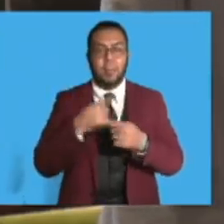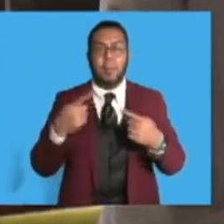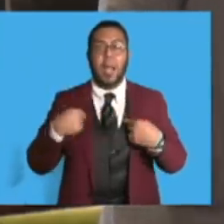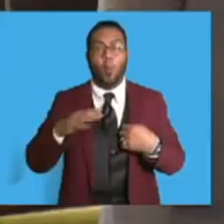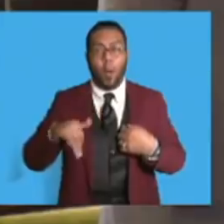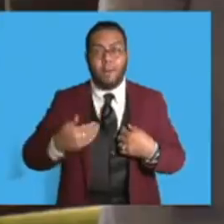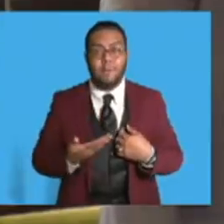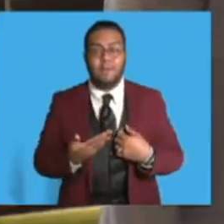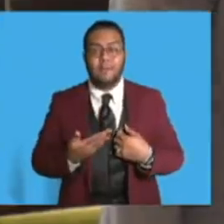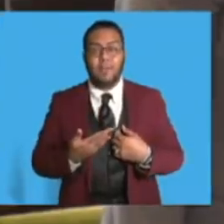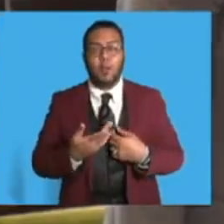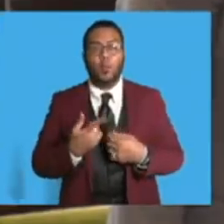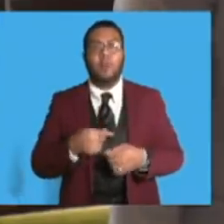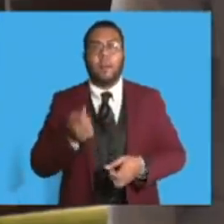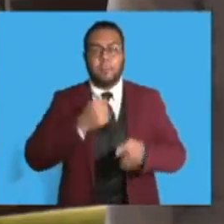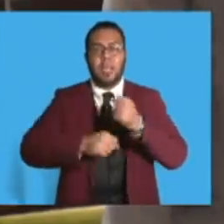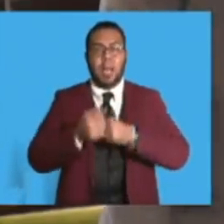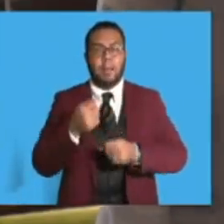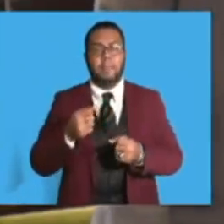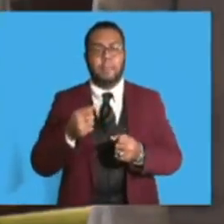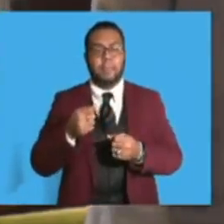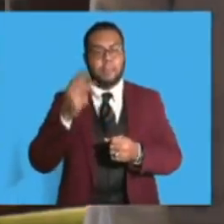I have become parents again.